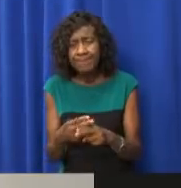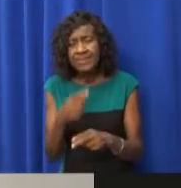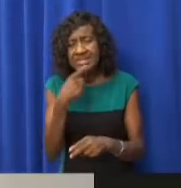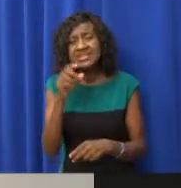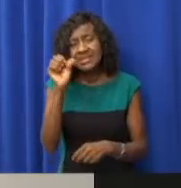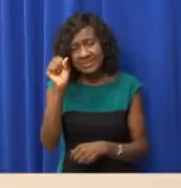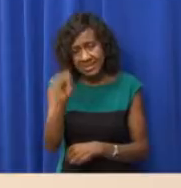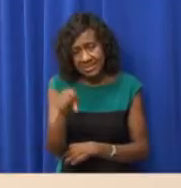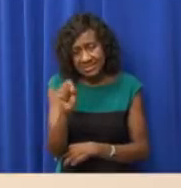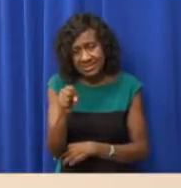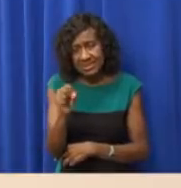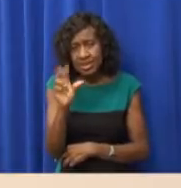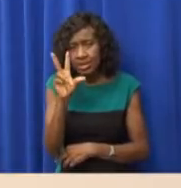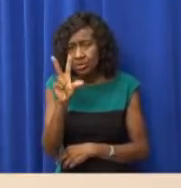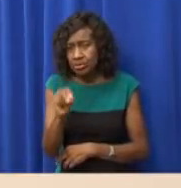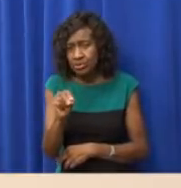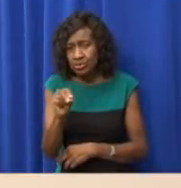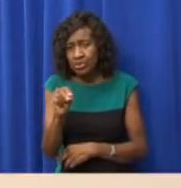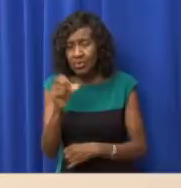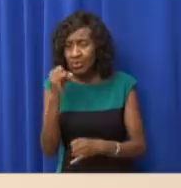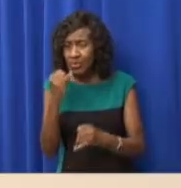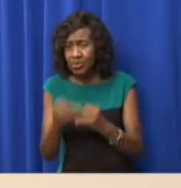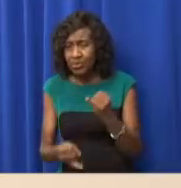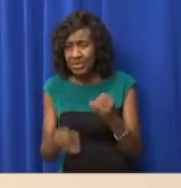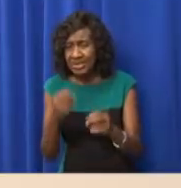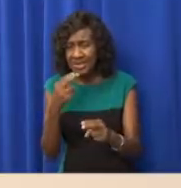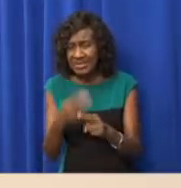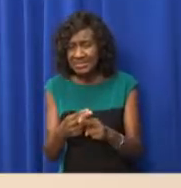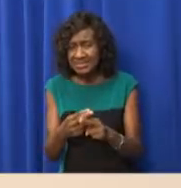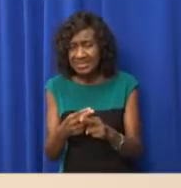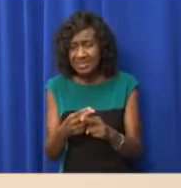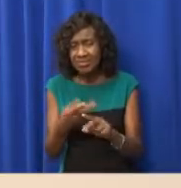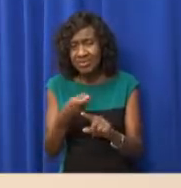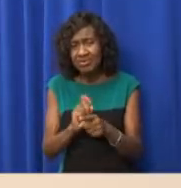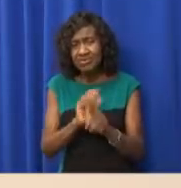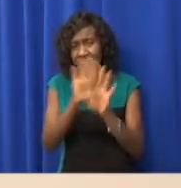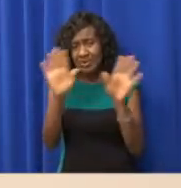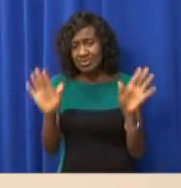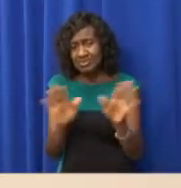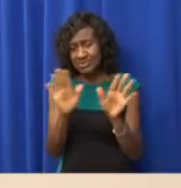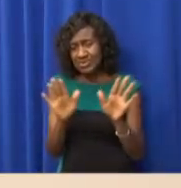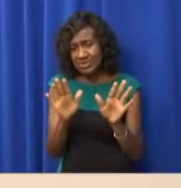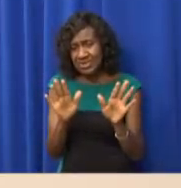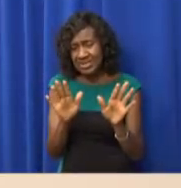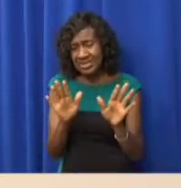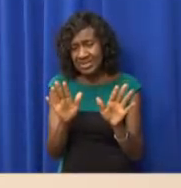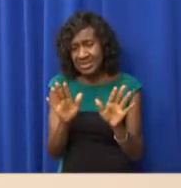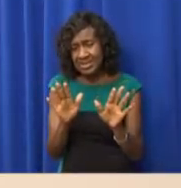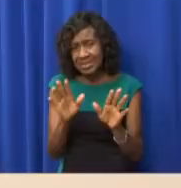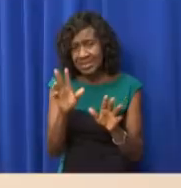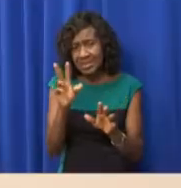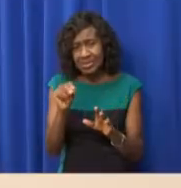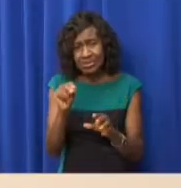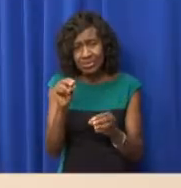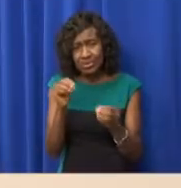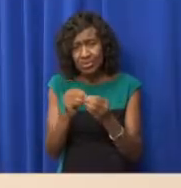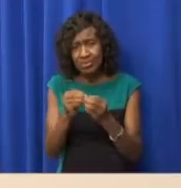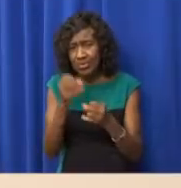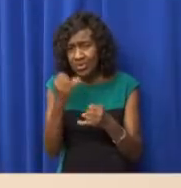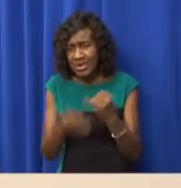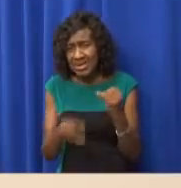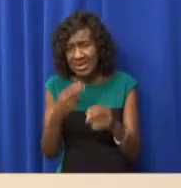Yes, there's no A to, as of Sunday, there will be no more A to Z with the use of the beach.